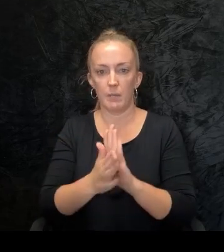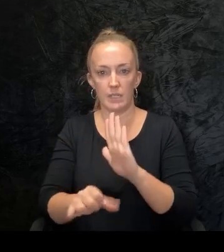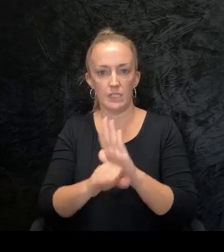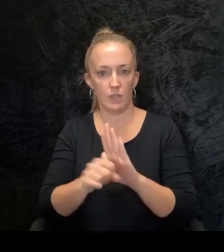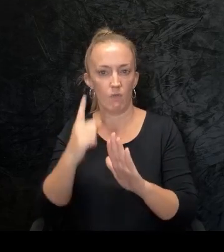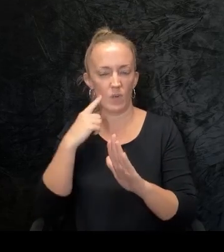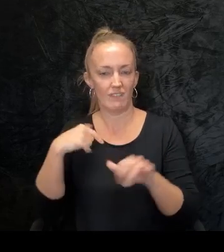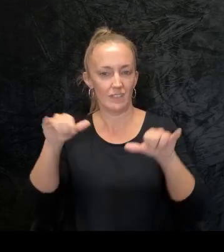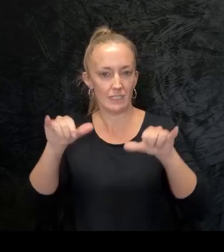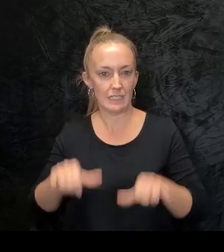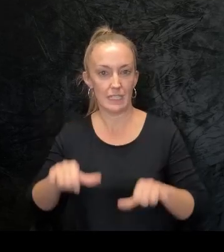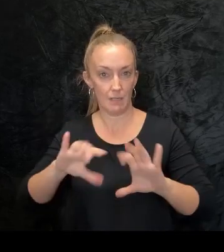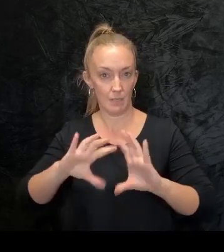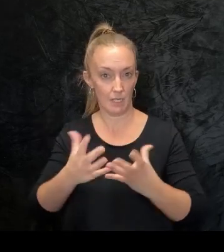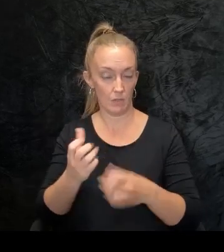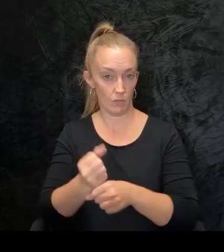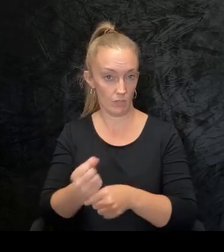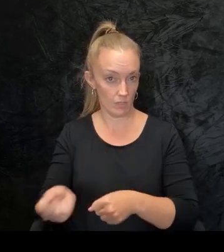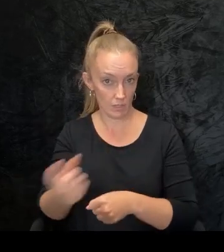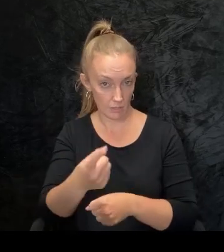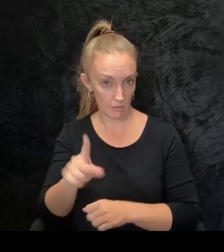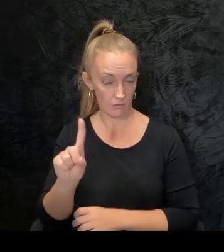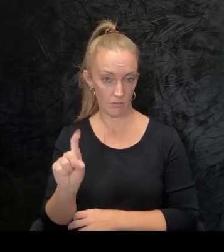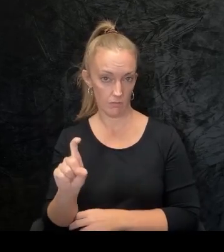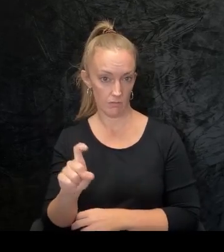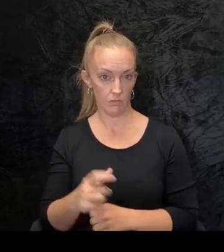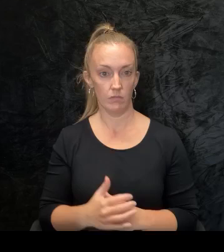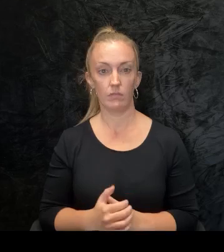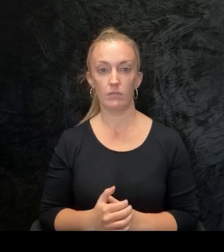having the same category next year?